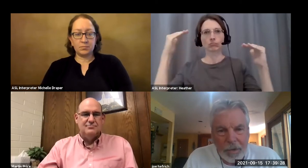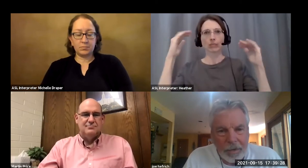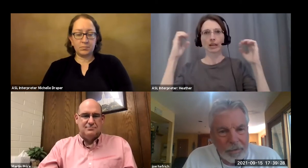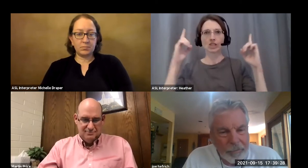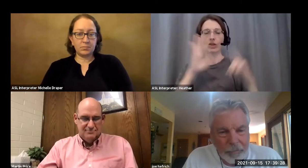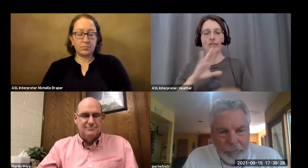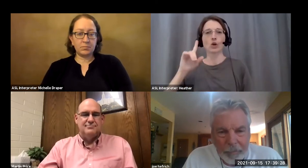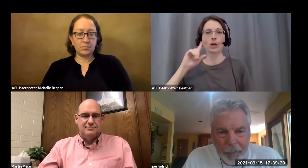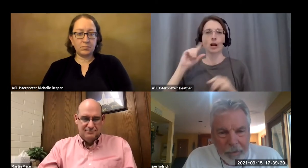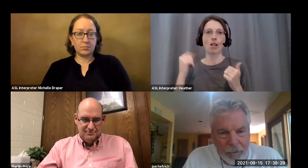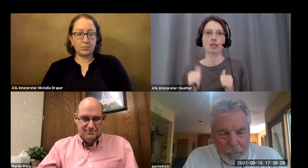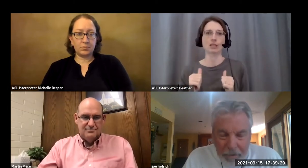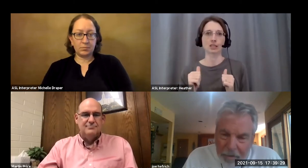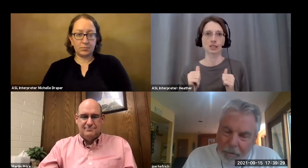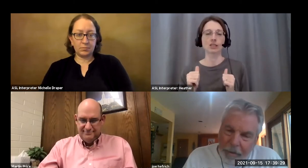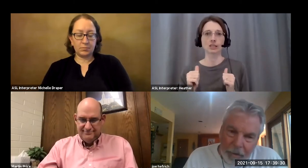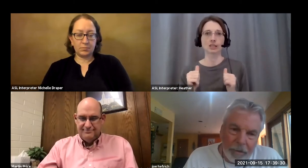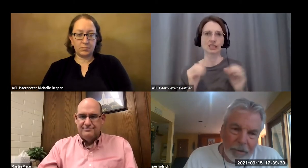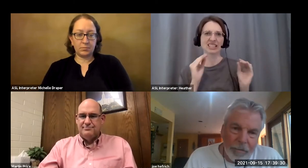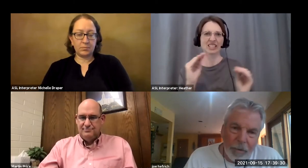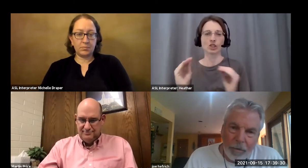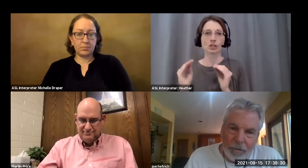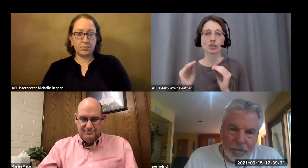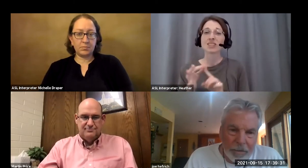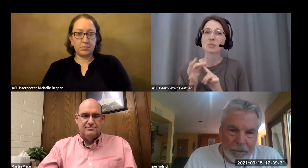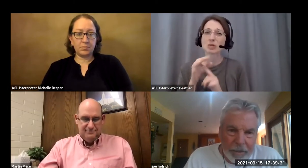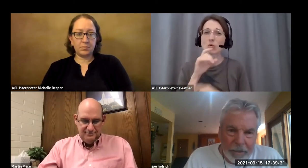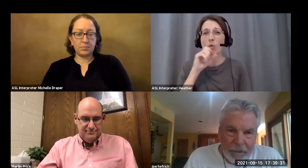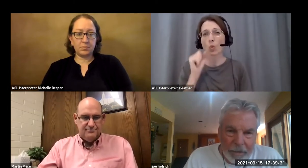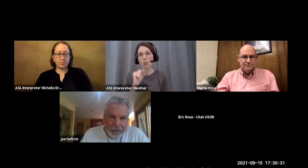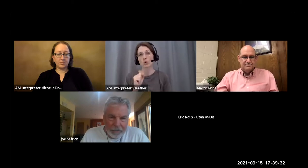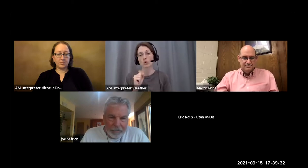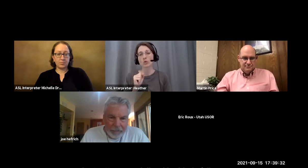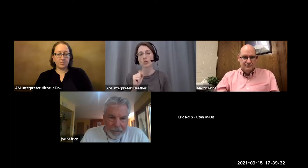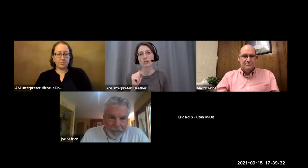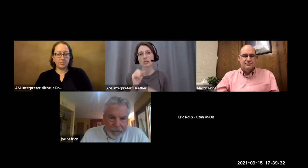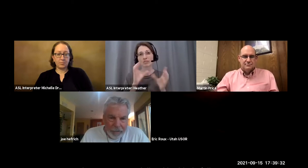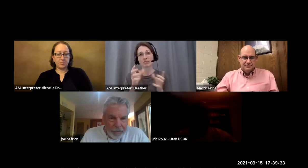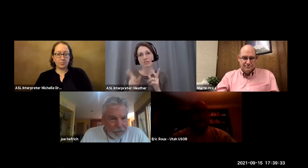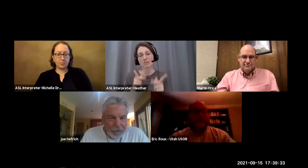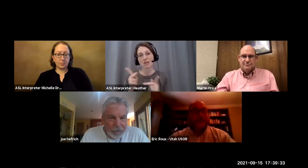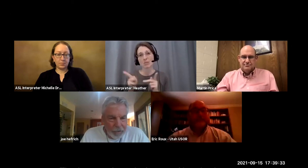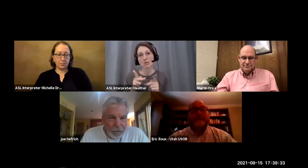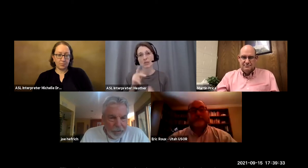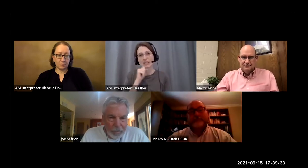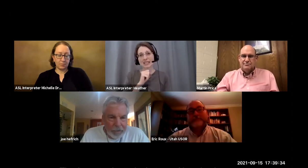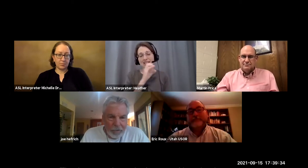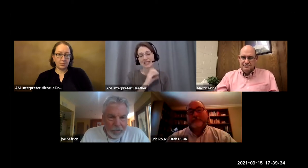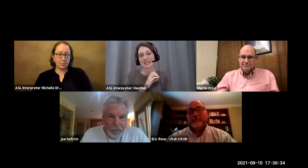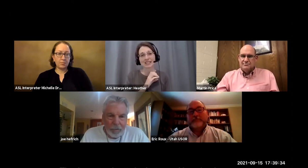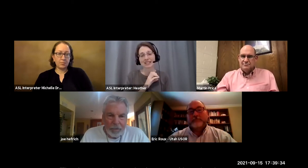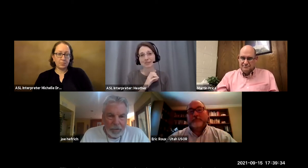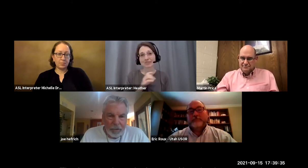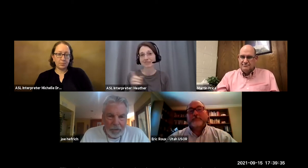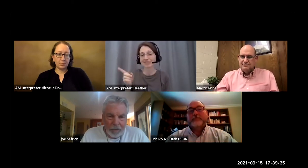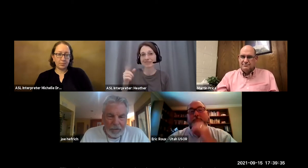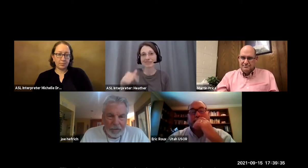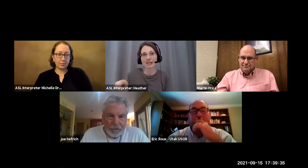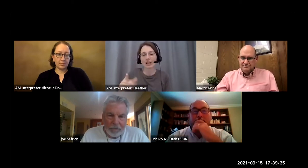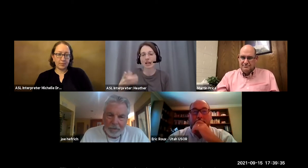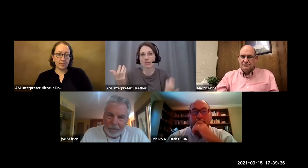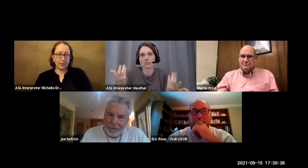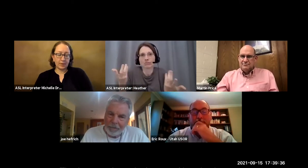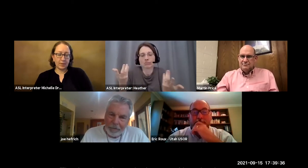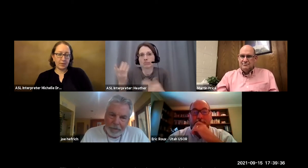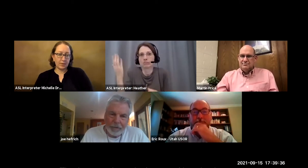It's just not, especially with elderly folks. They're not going to be in tune with